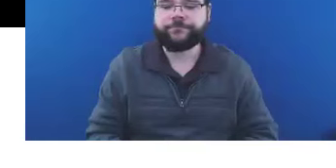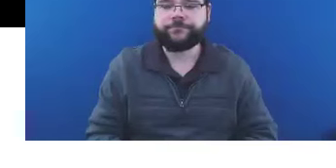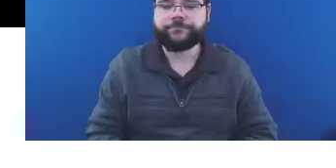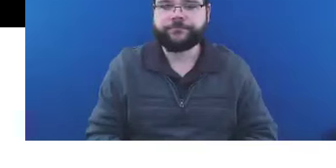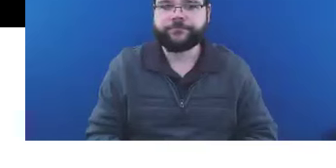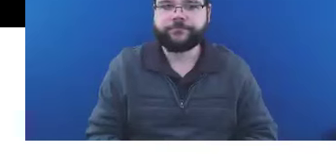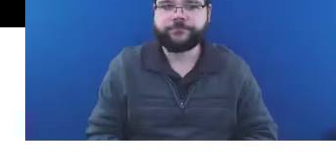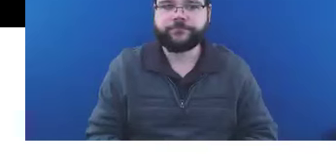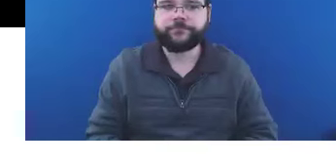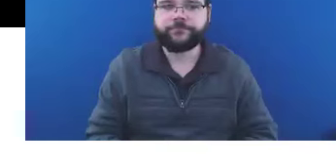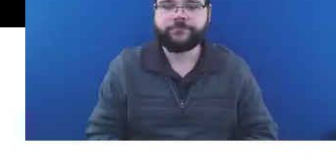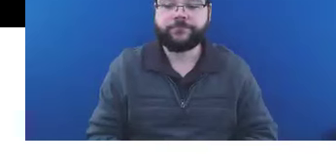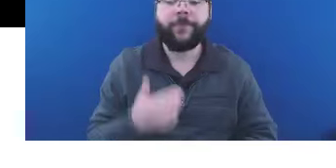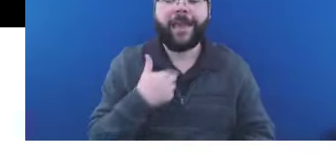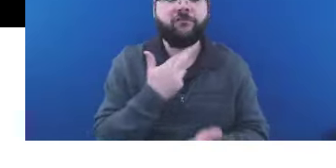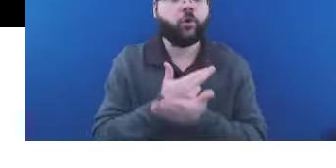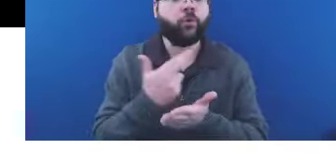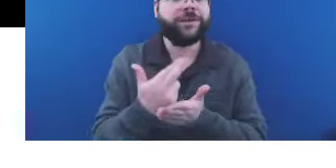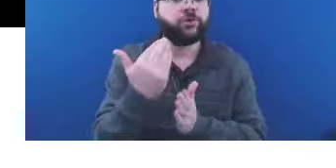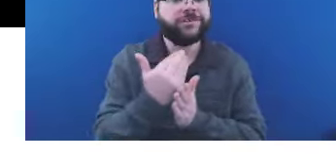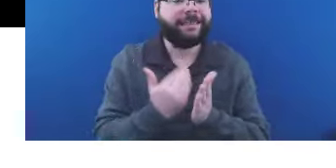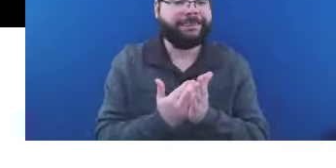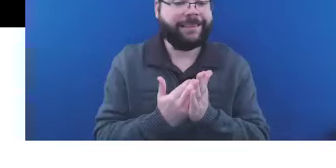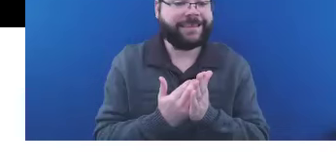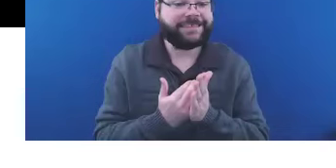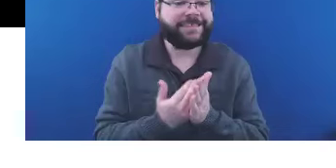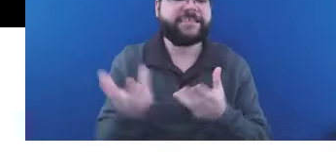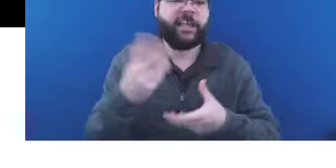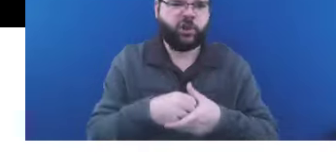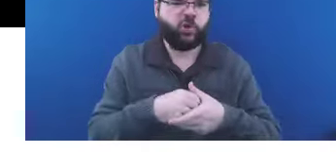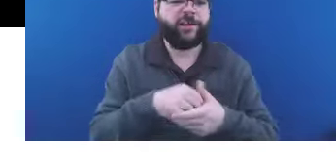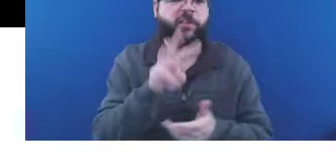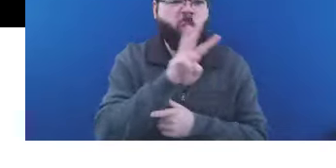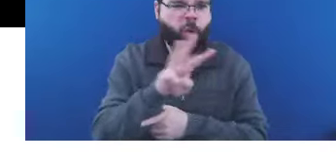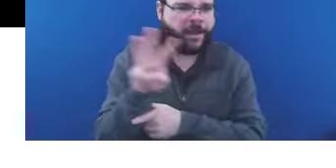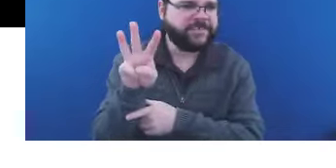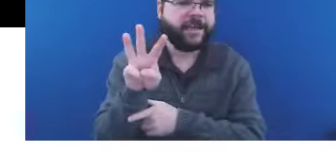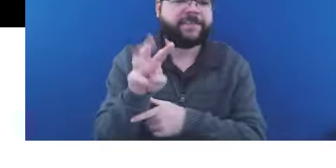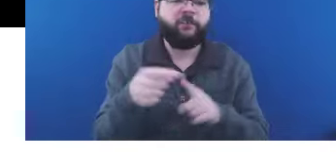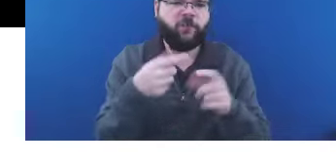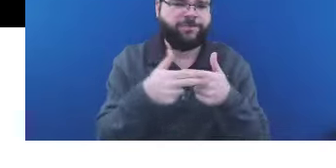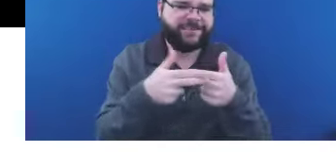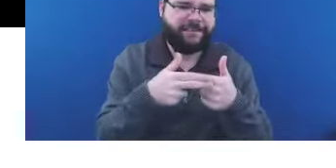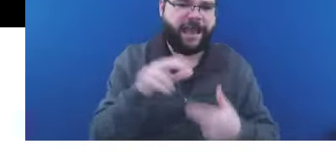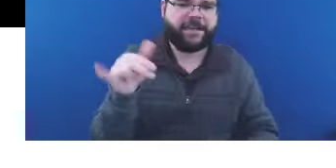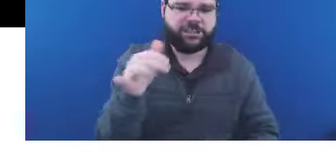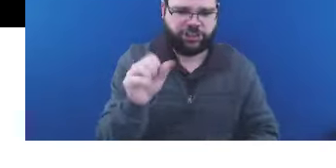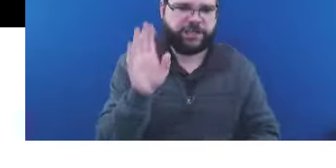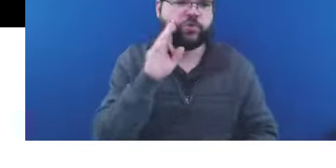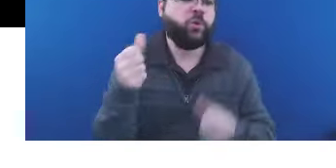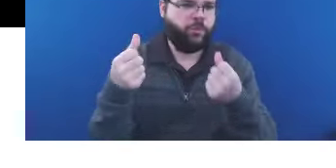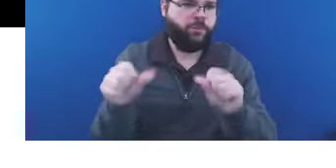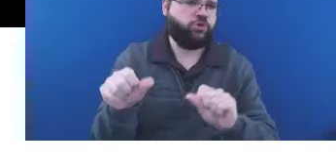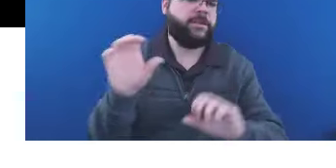I have made a resource list that includes all the links on these slides. James is going to put them in the